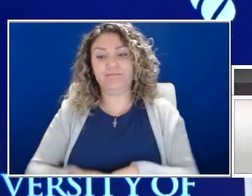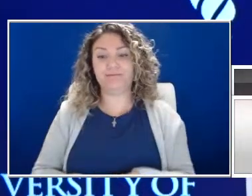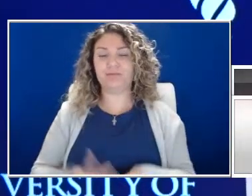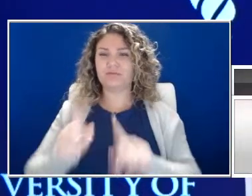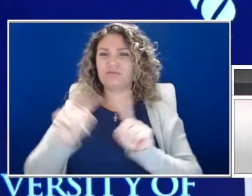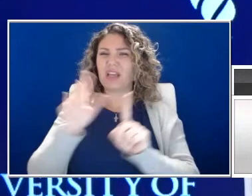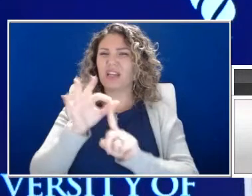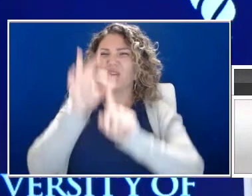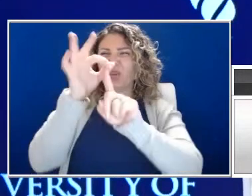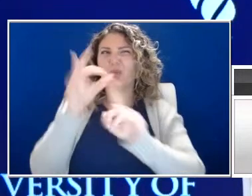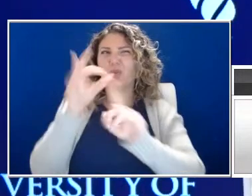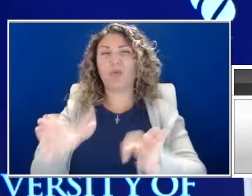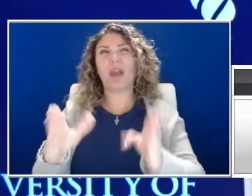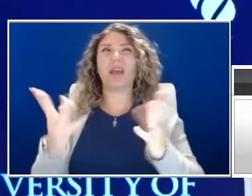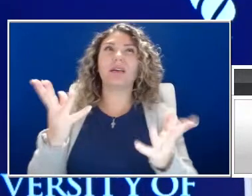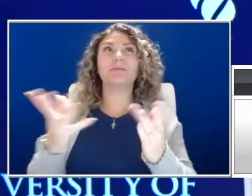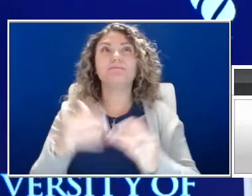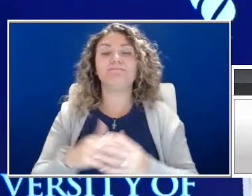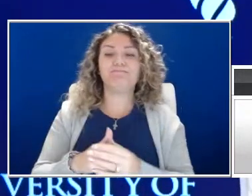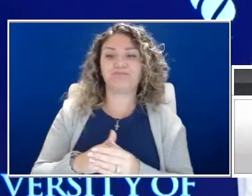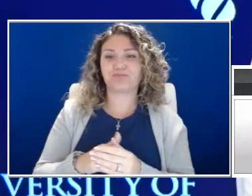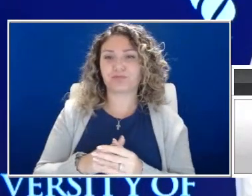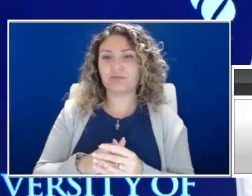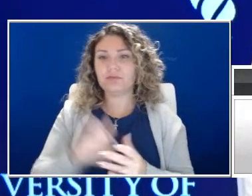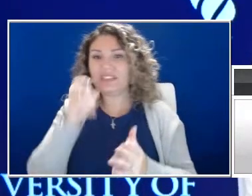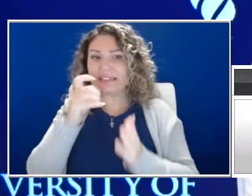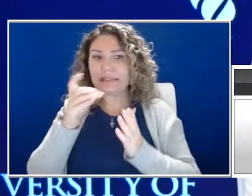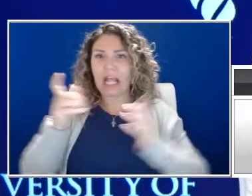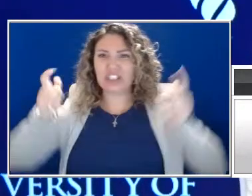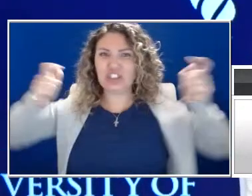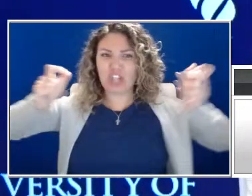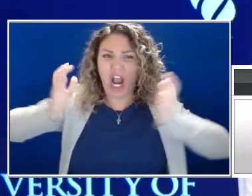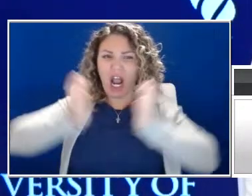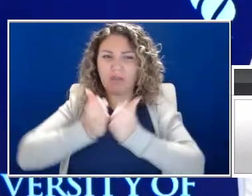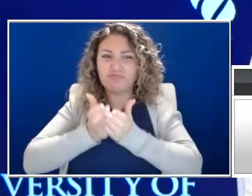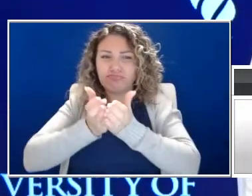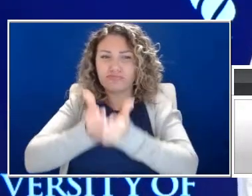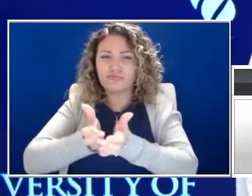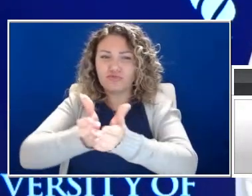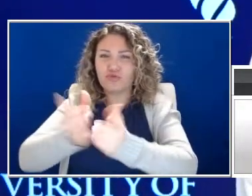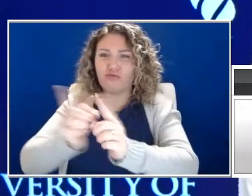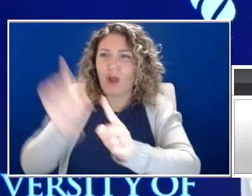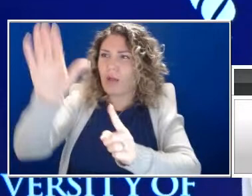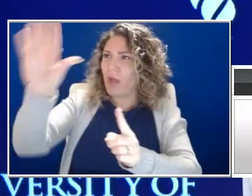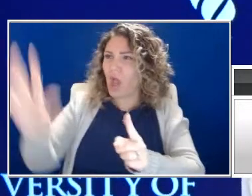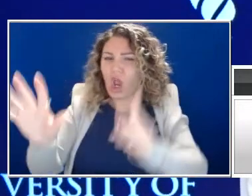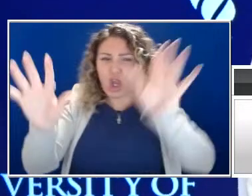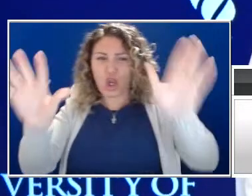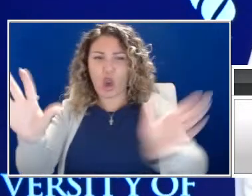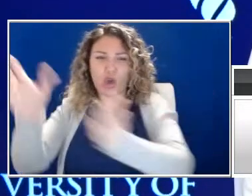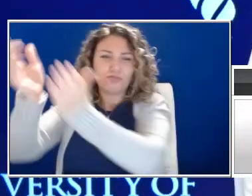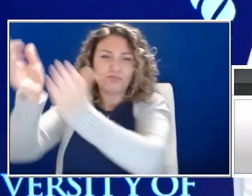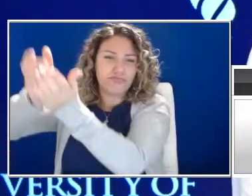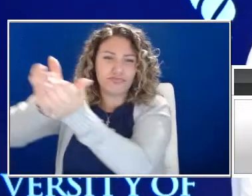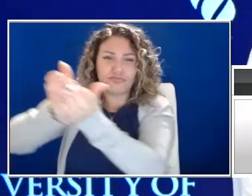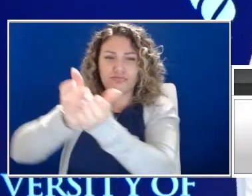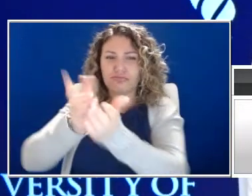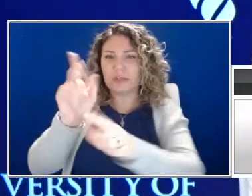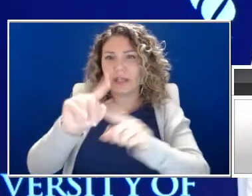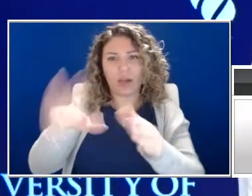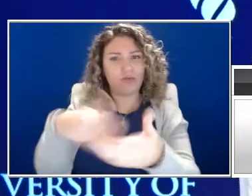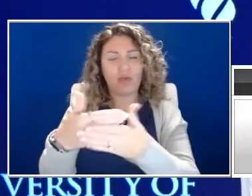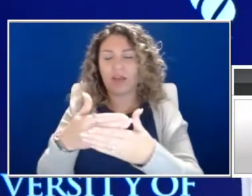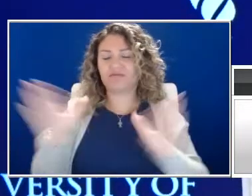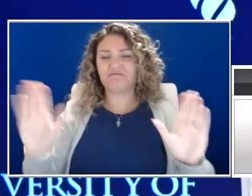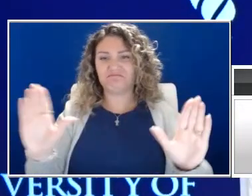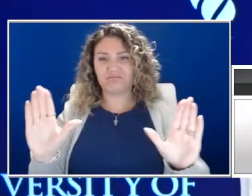the big ships off the coast that can't get into the docks. And we're doing all of this in our nation. But